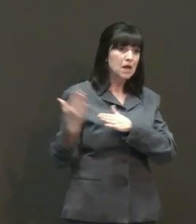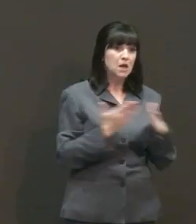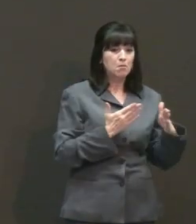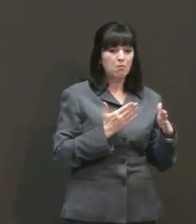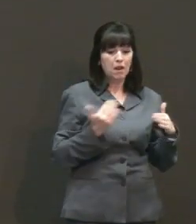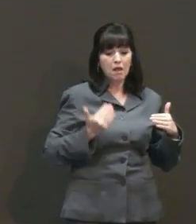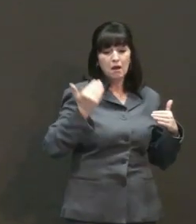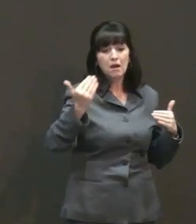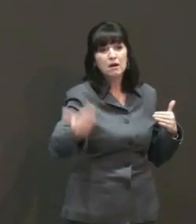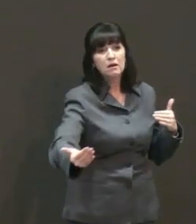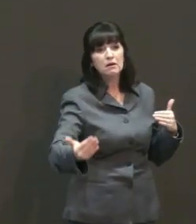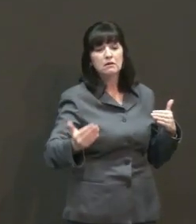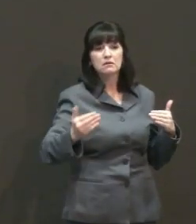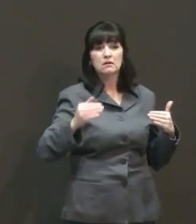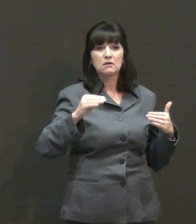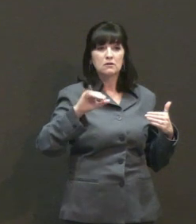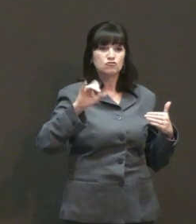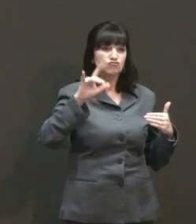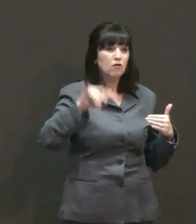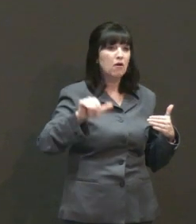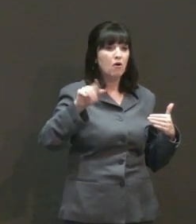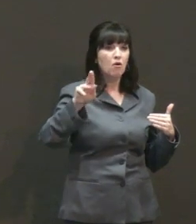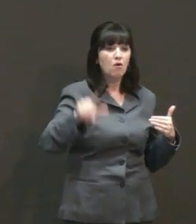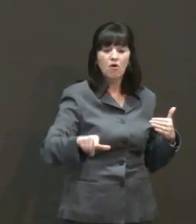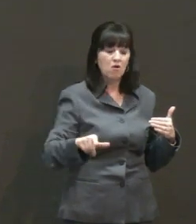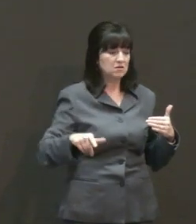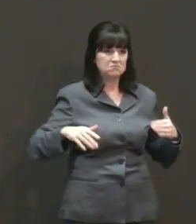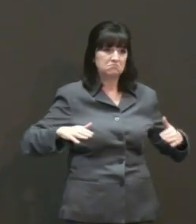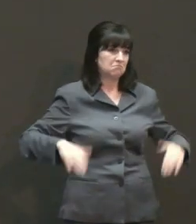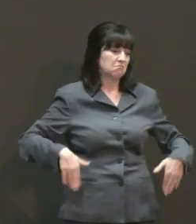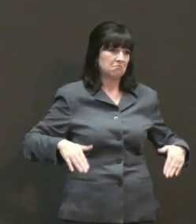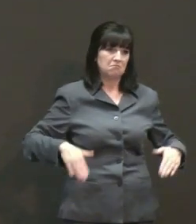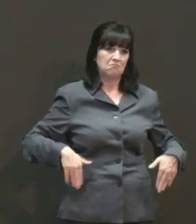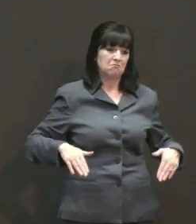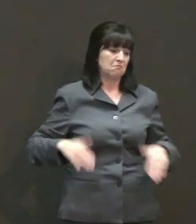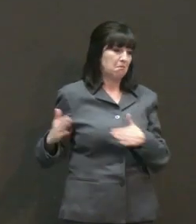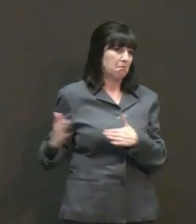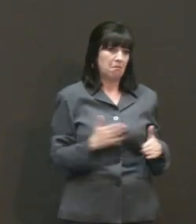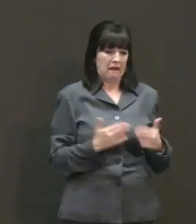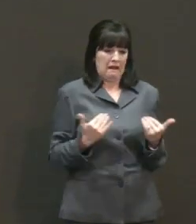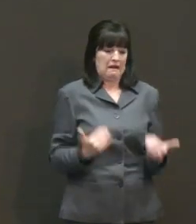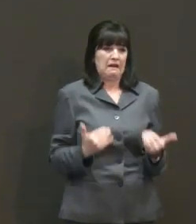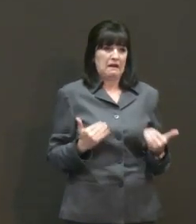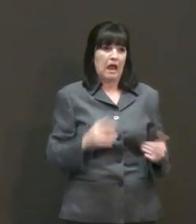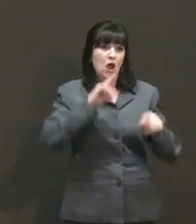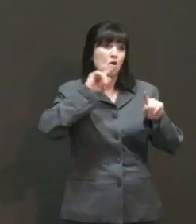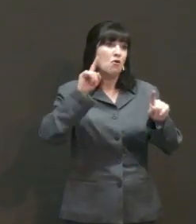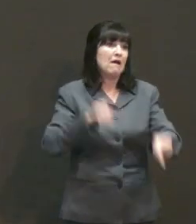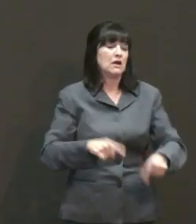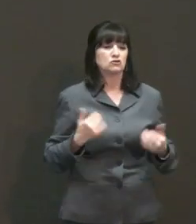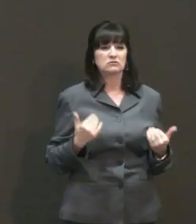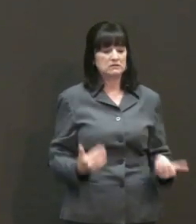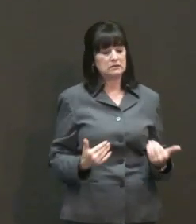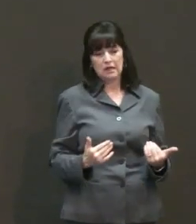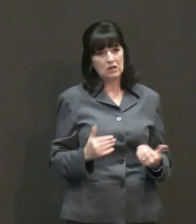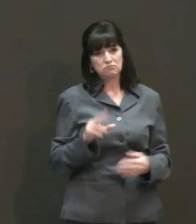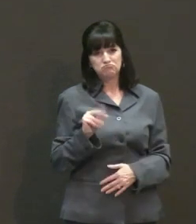when anything will be able to do anything, and I'm certainly not prepared to do that this morning or this afternoon.